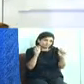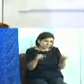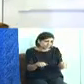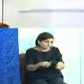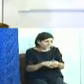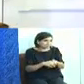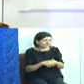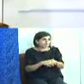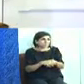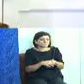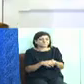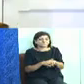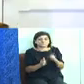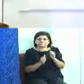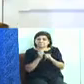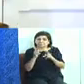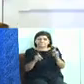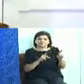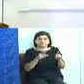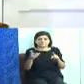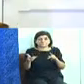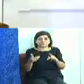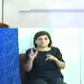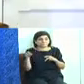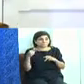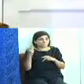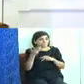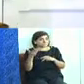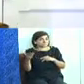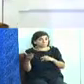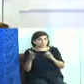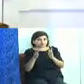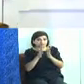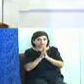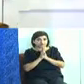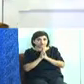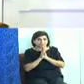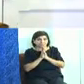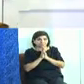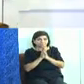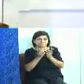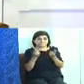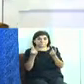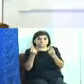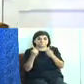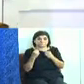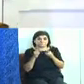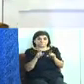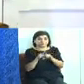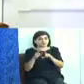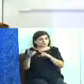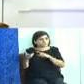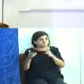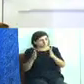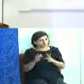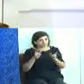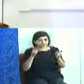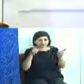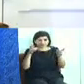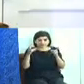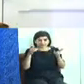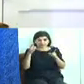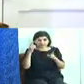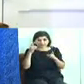And as I said, everyone is welcome. The only thing we do ask is that you come as the ushers direct you. Would